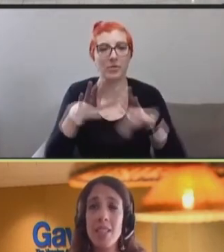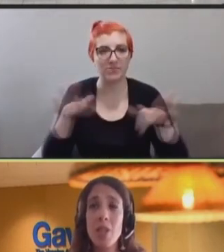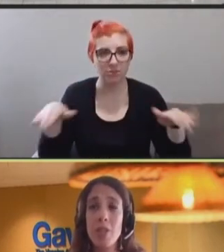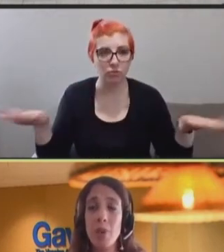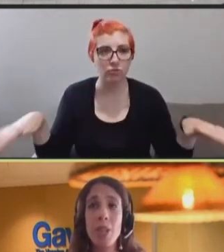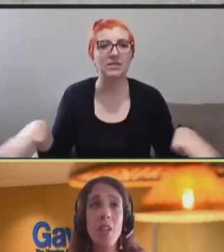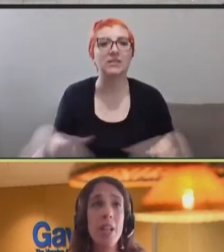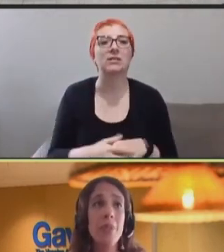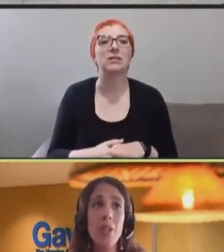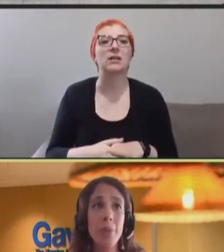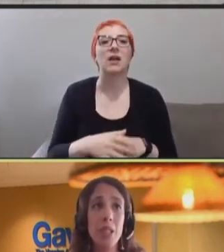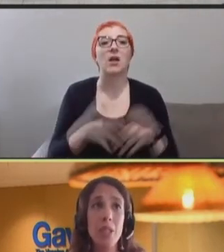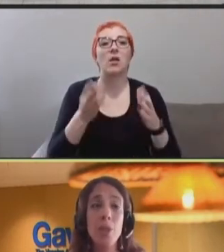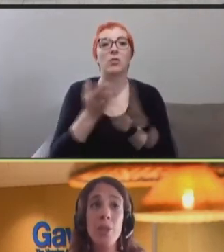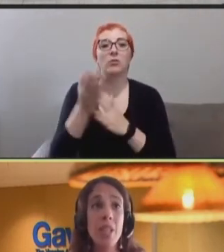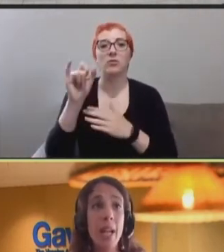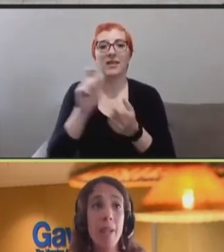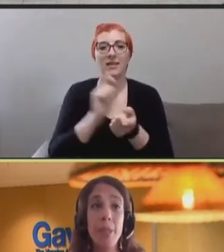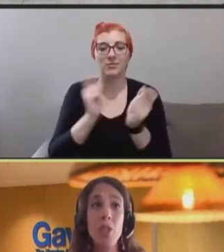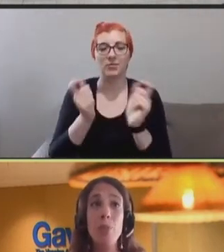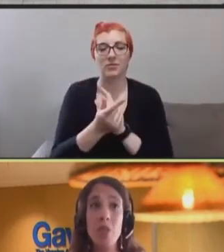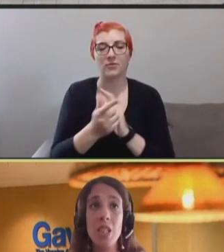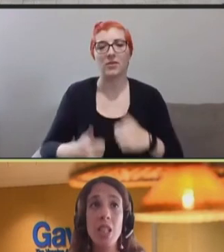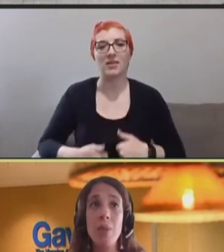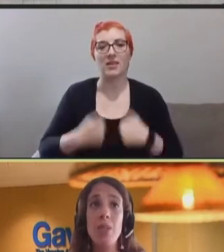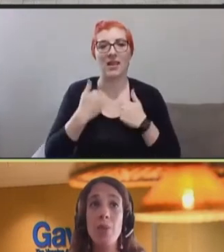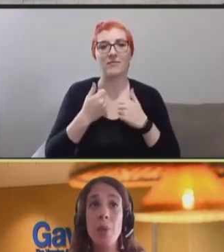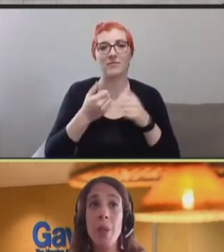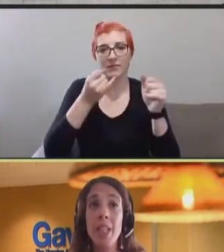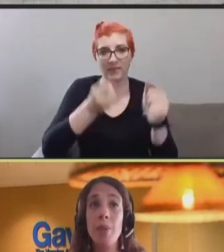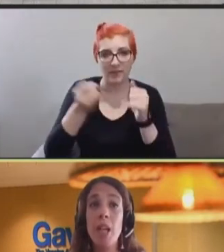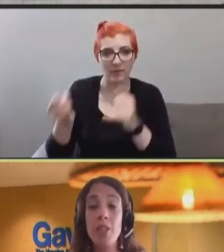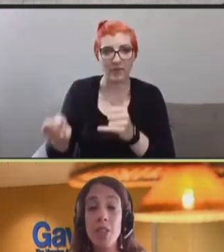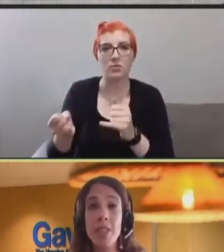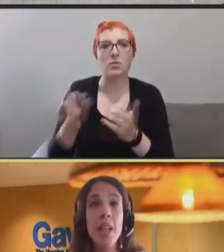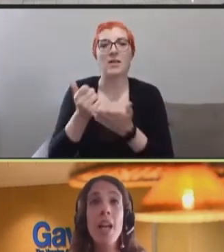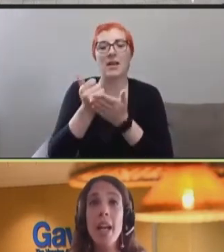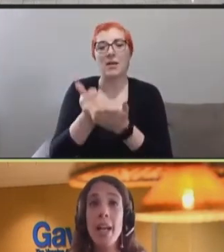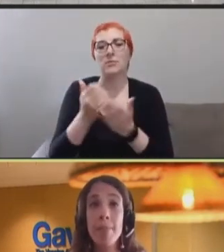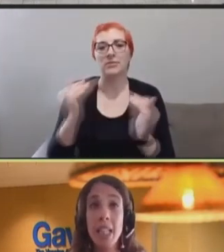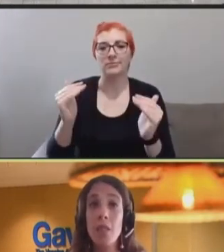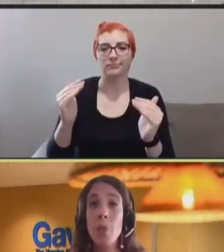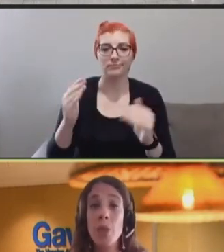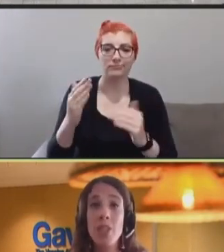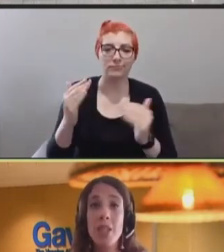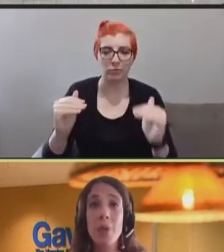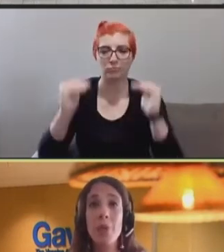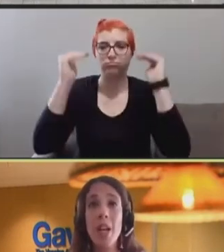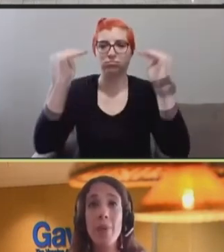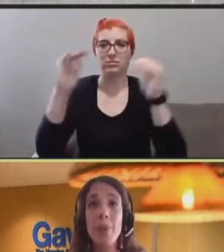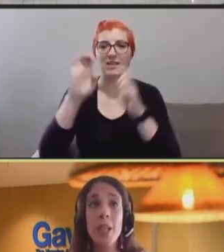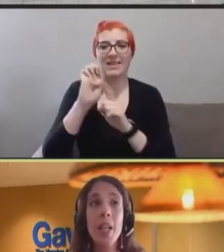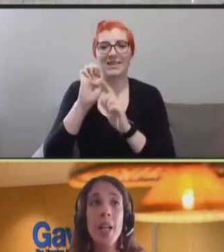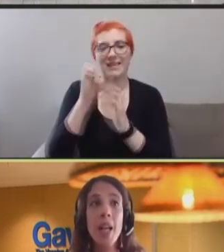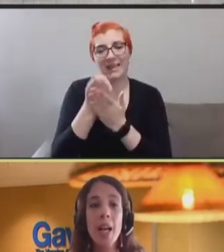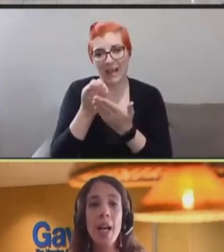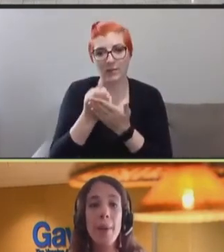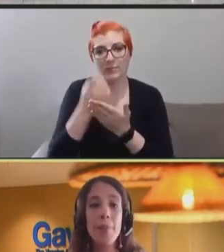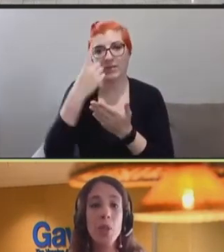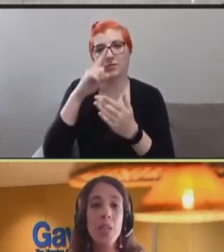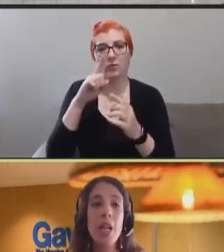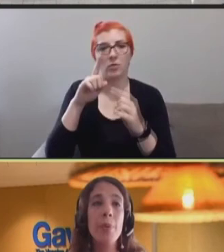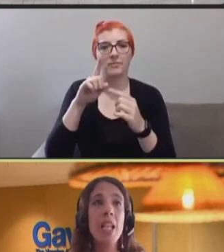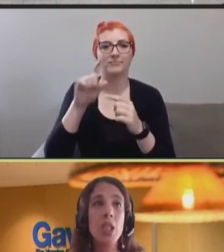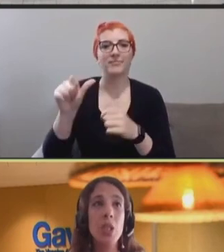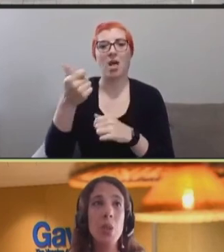Alliance is transforming the lives of individuals, helping to boost the economies of lower income countries and making the world safer for everyone.